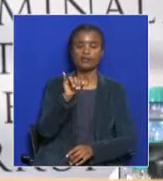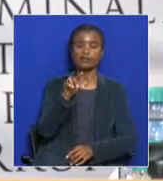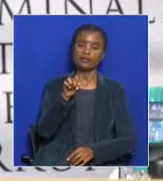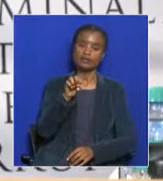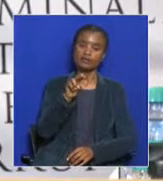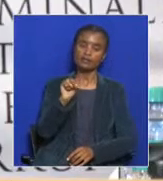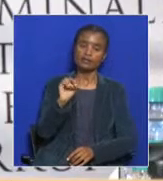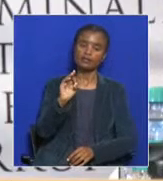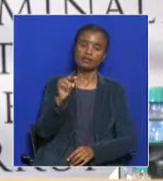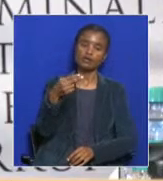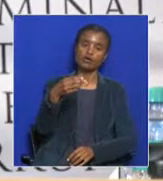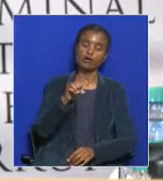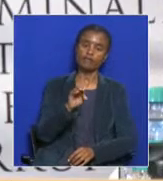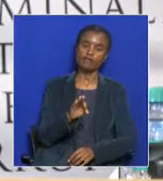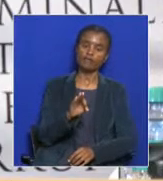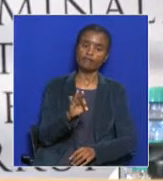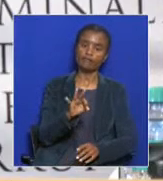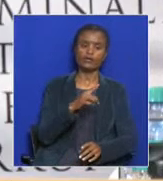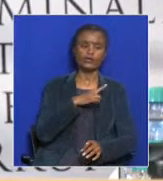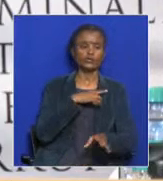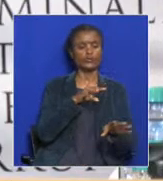Maiden Wharf?